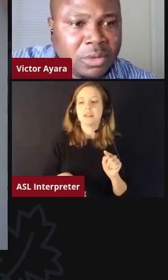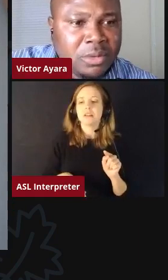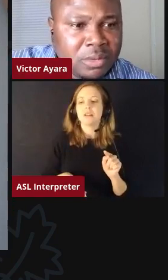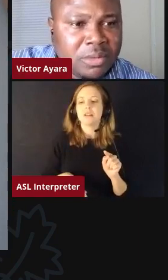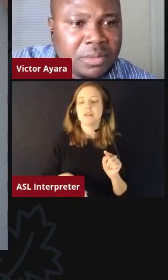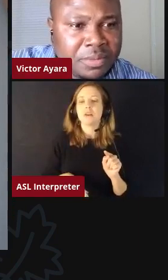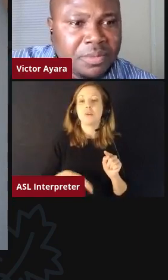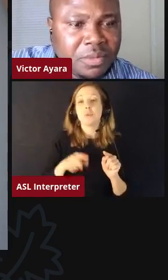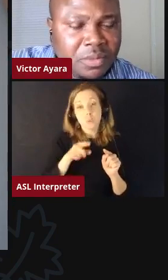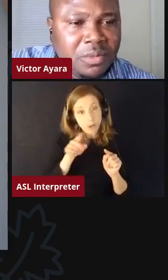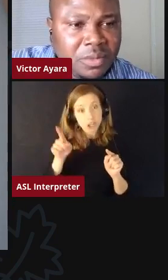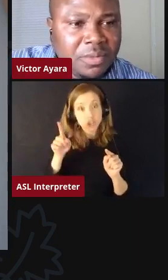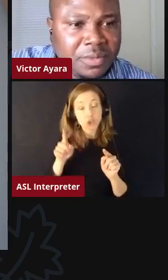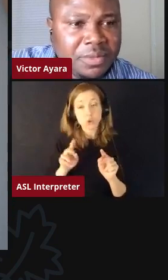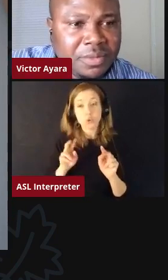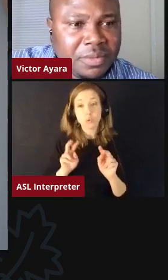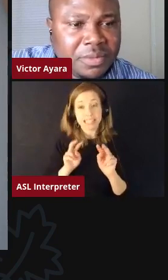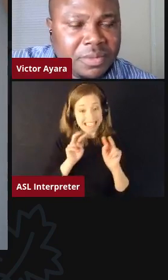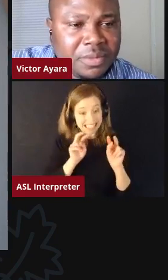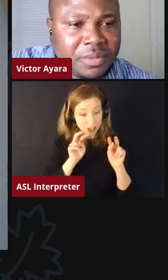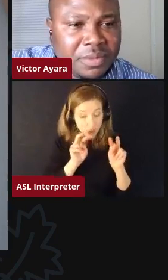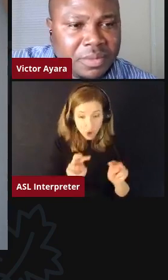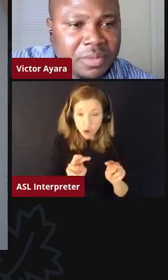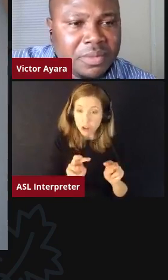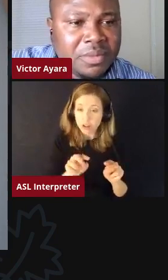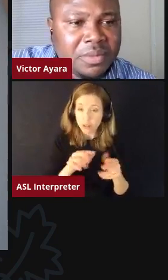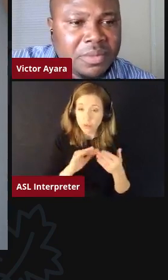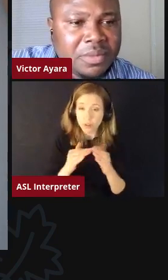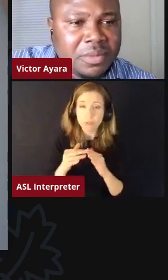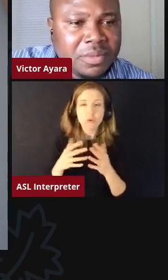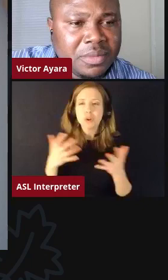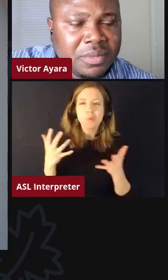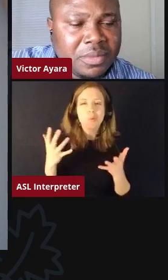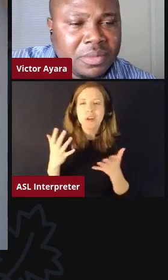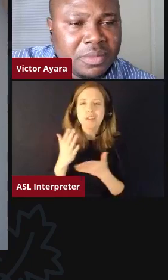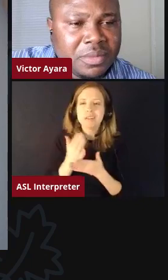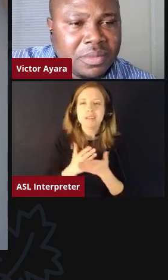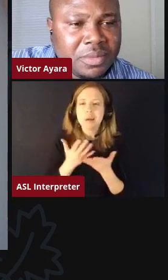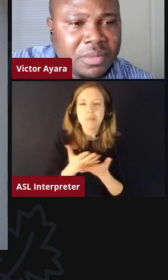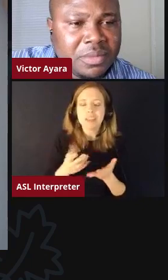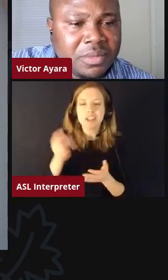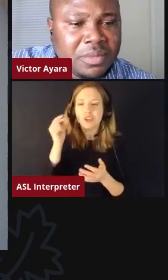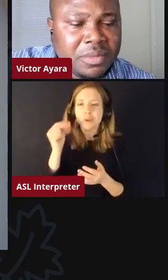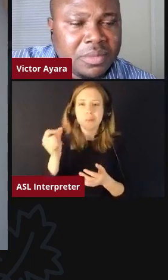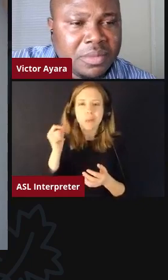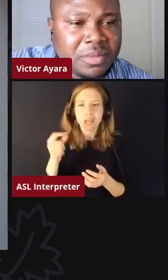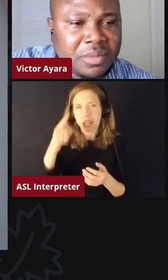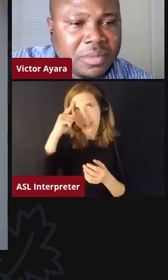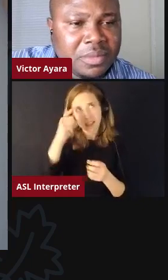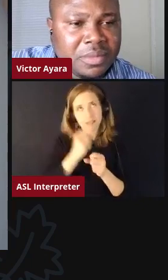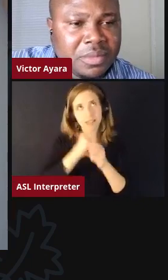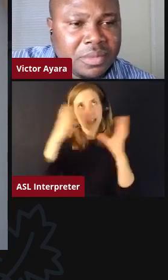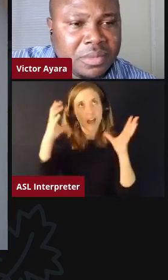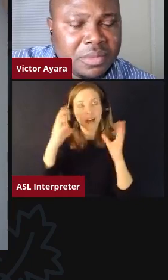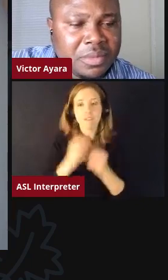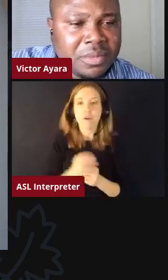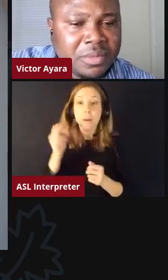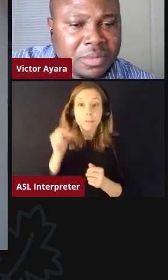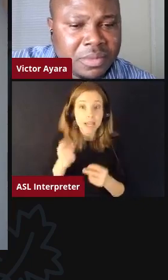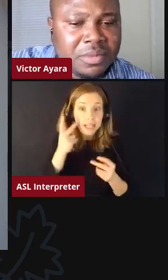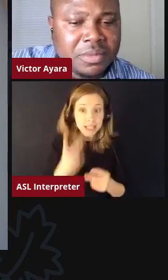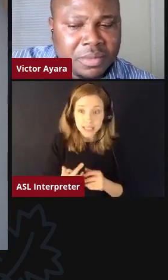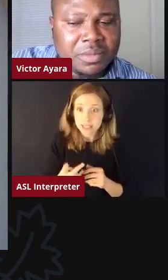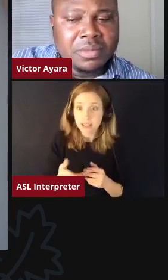you see in those communities that you don't see in those other communities. And you can think of really, there's a lot of stuff